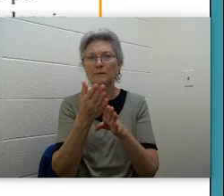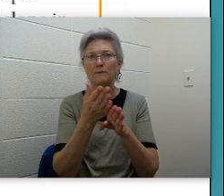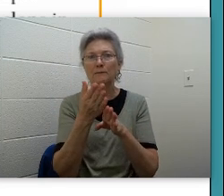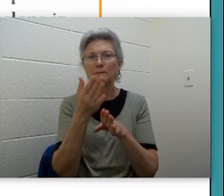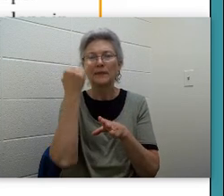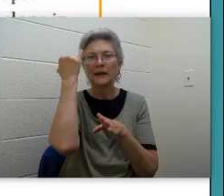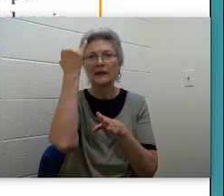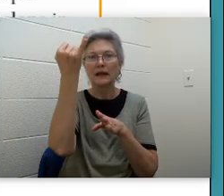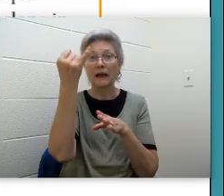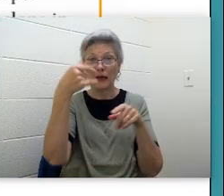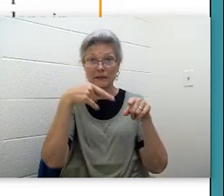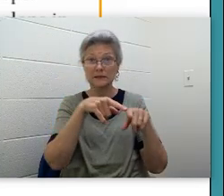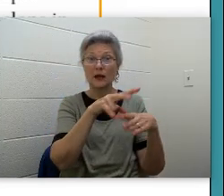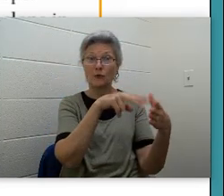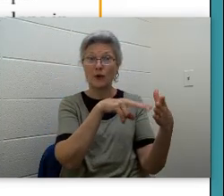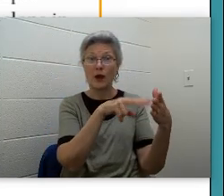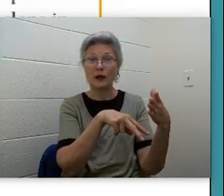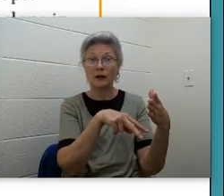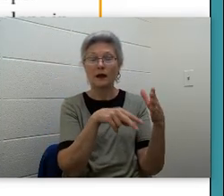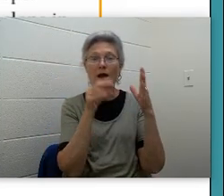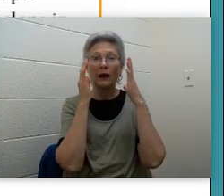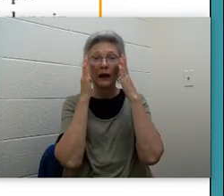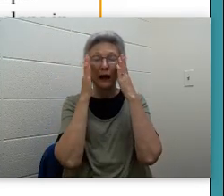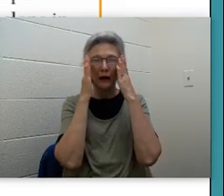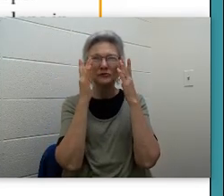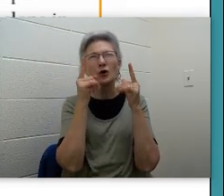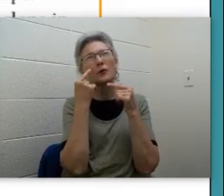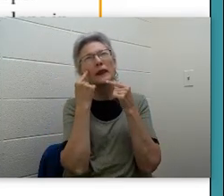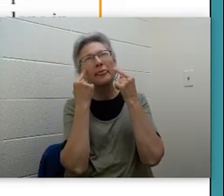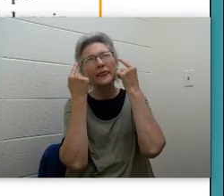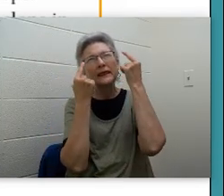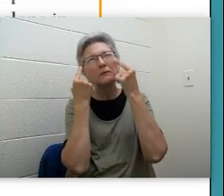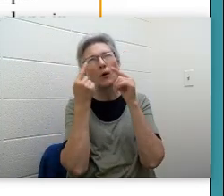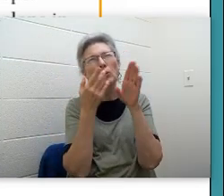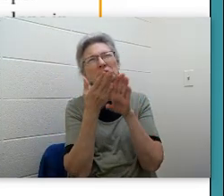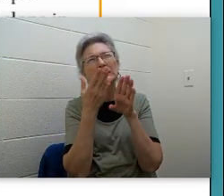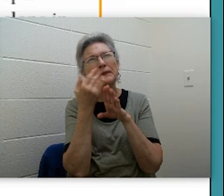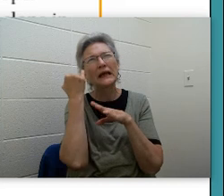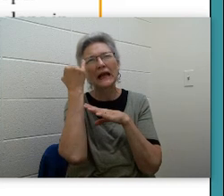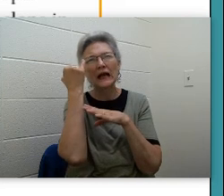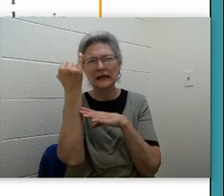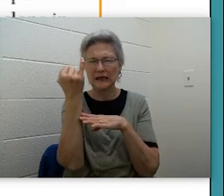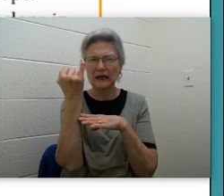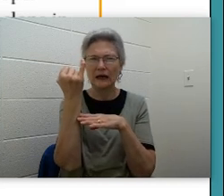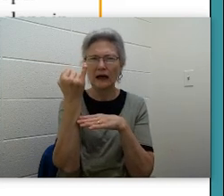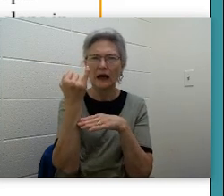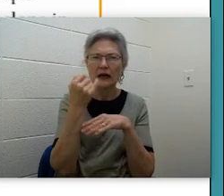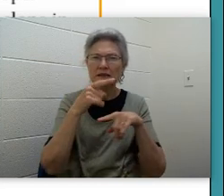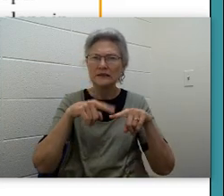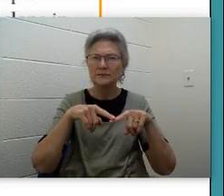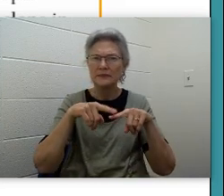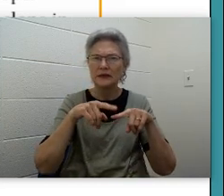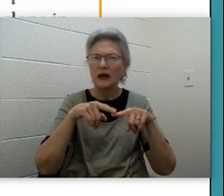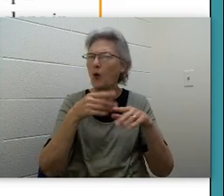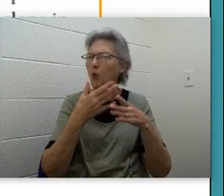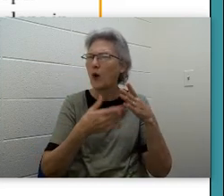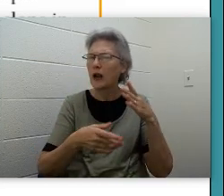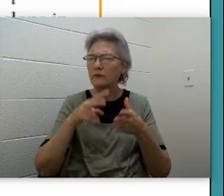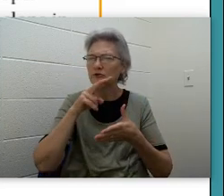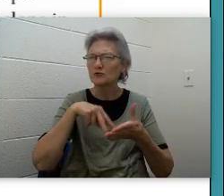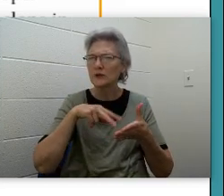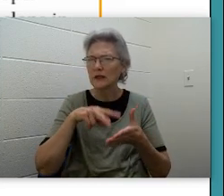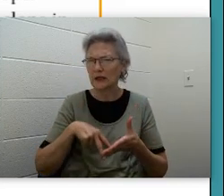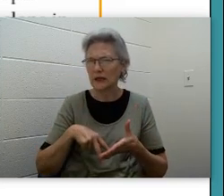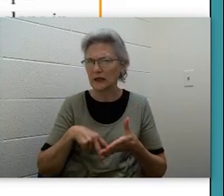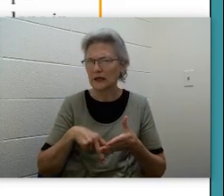Now, as I read, I was already forming a main idea in my head based off what I read